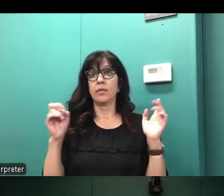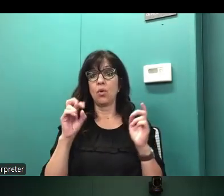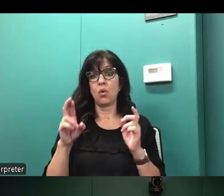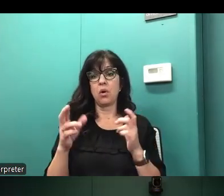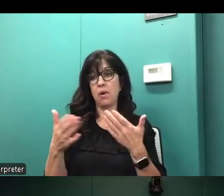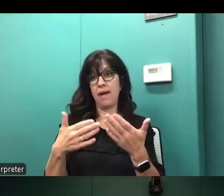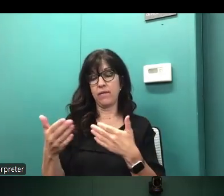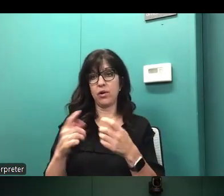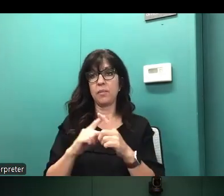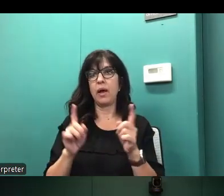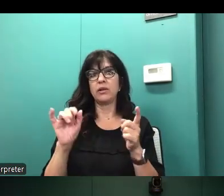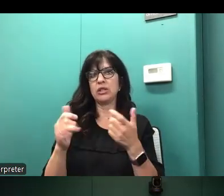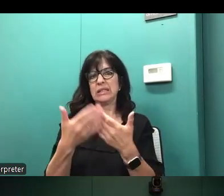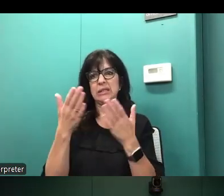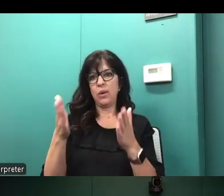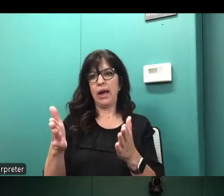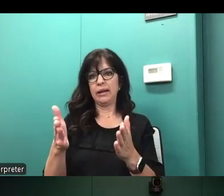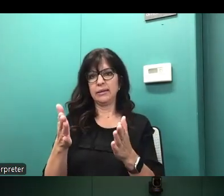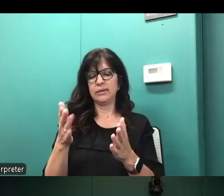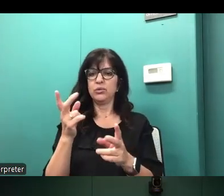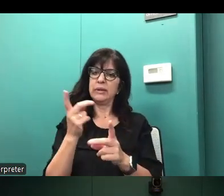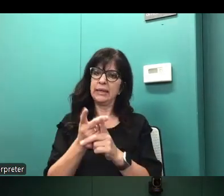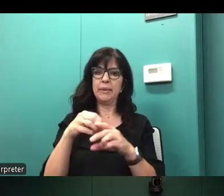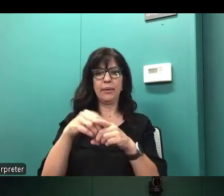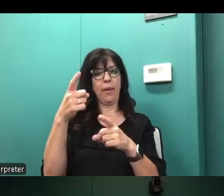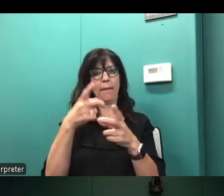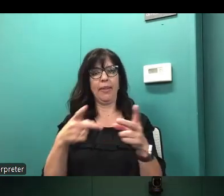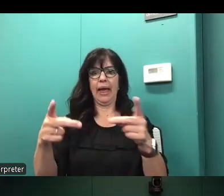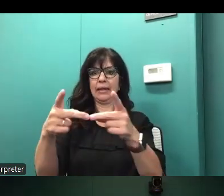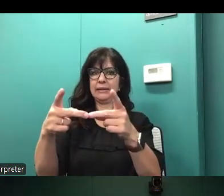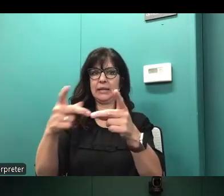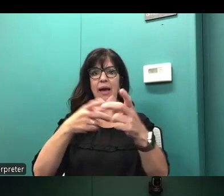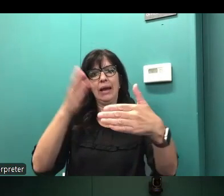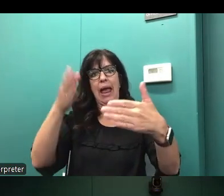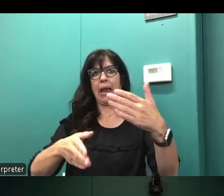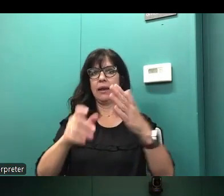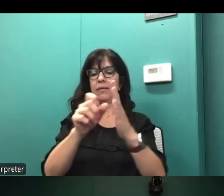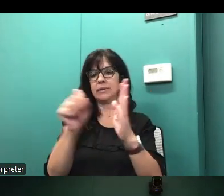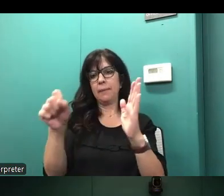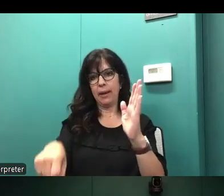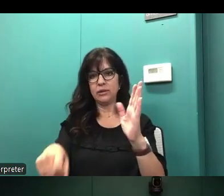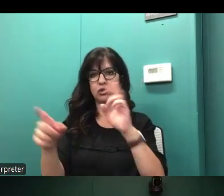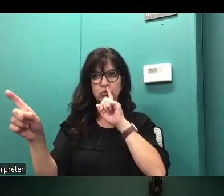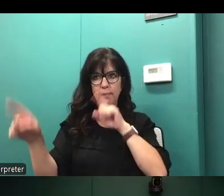I need to do. So that's just an easy way to keep it in one place. And then you have an end of term report right there.